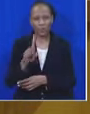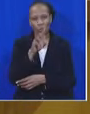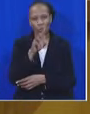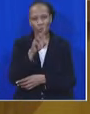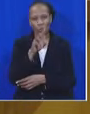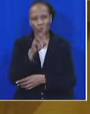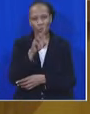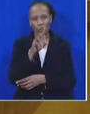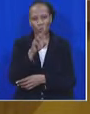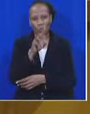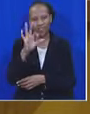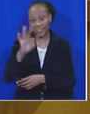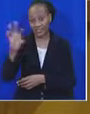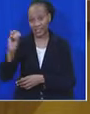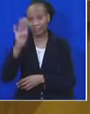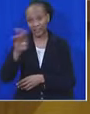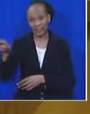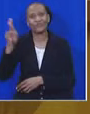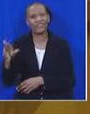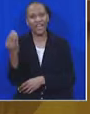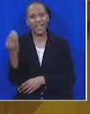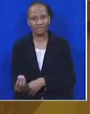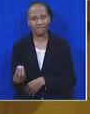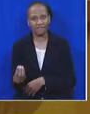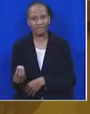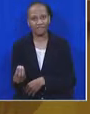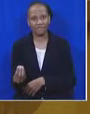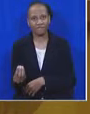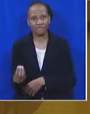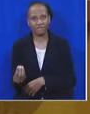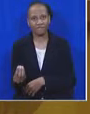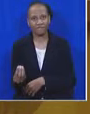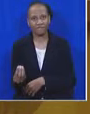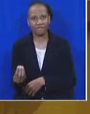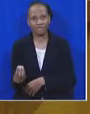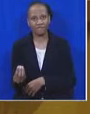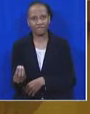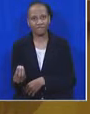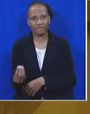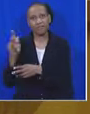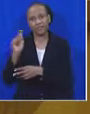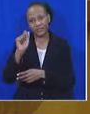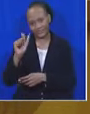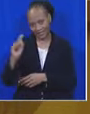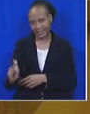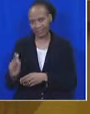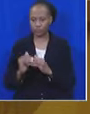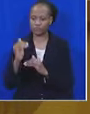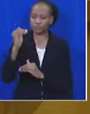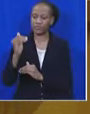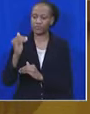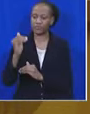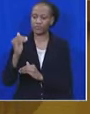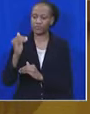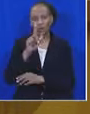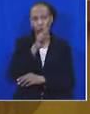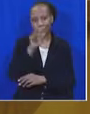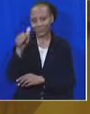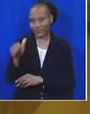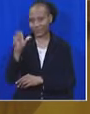130 billion rands. And then you increase the corporate tax, you're going towards 160 billion